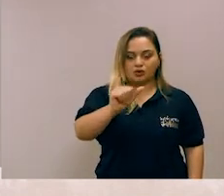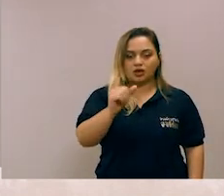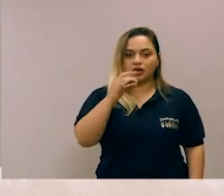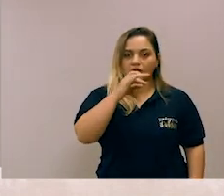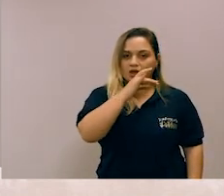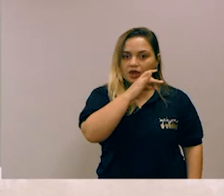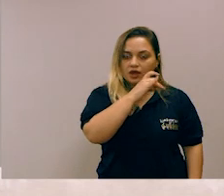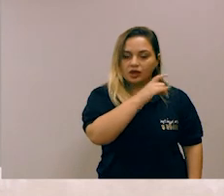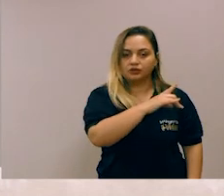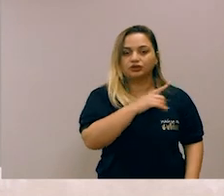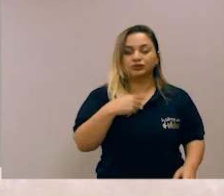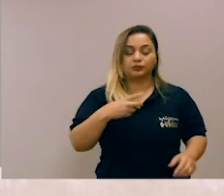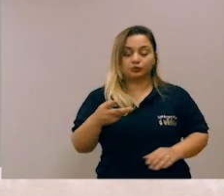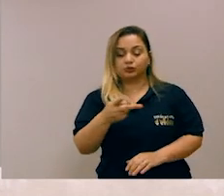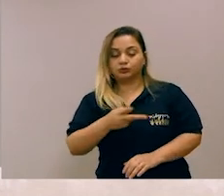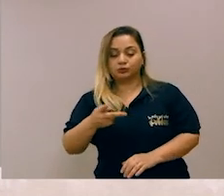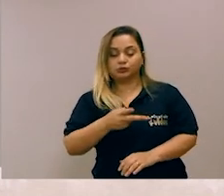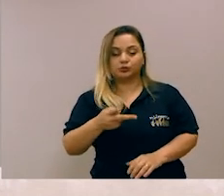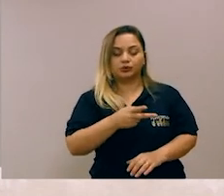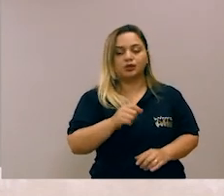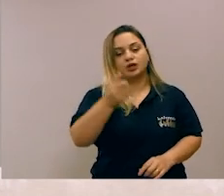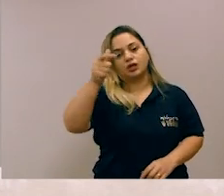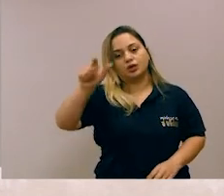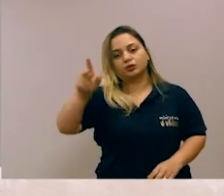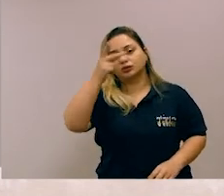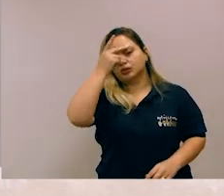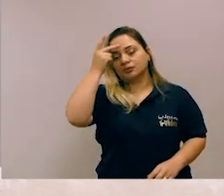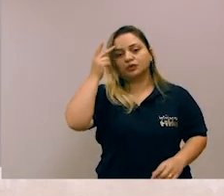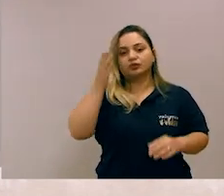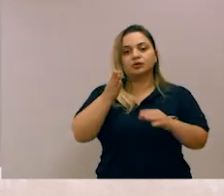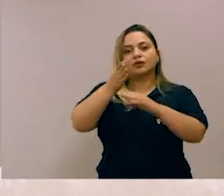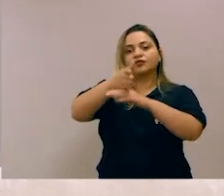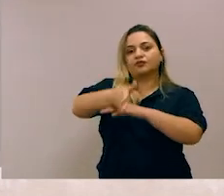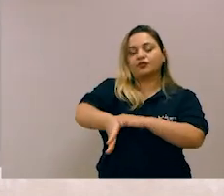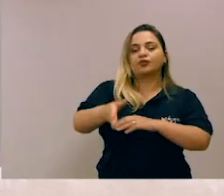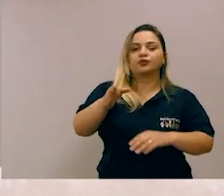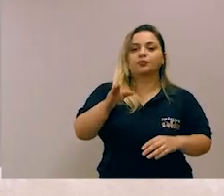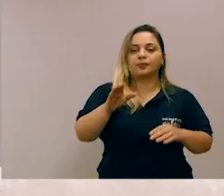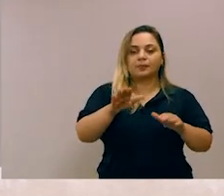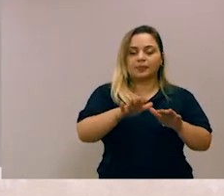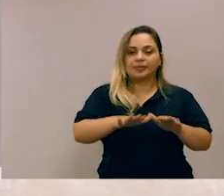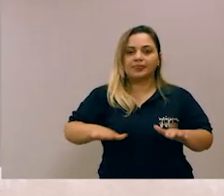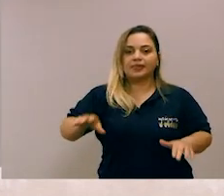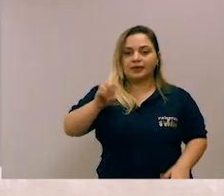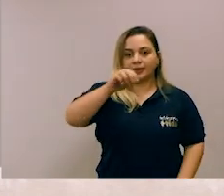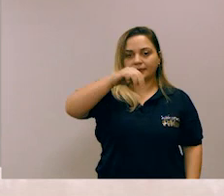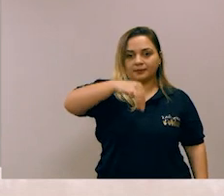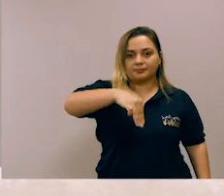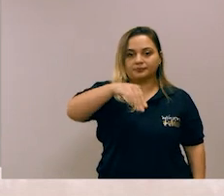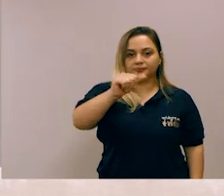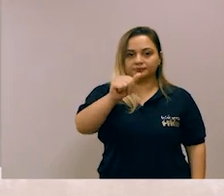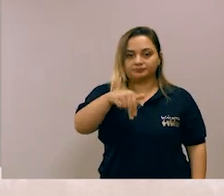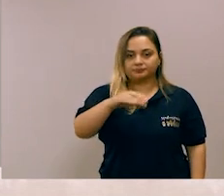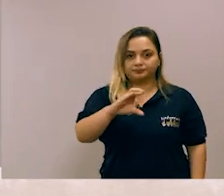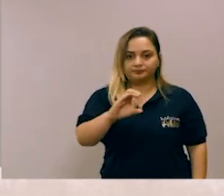you with all of the waste and tailings, and the other stakeholders outside the hot zone. Okay?